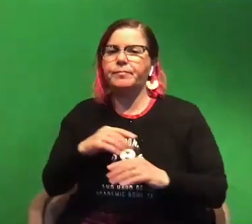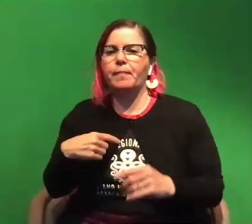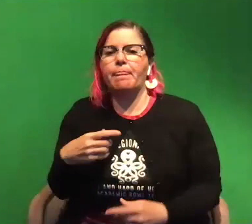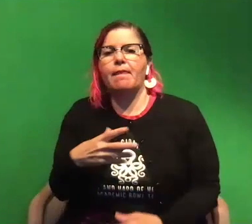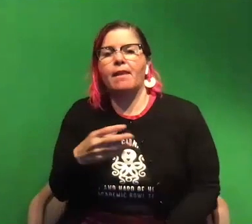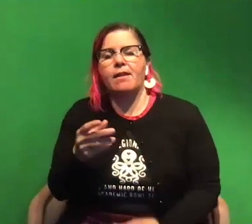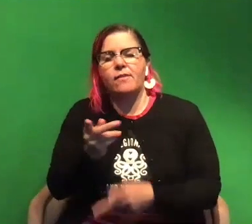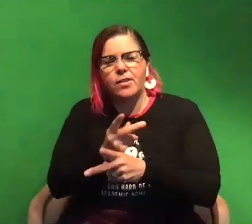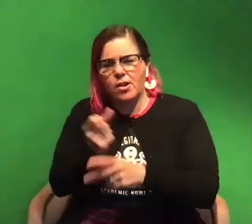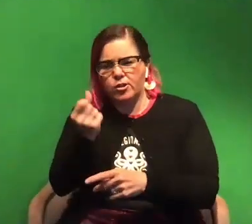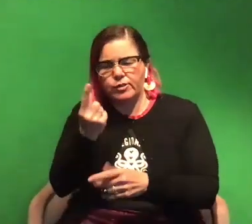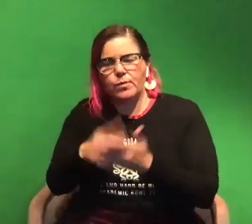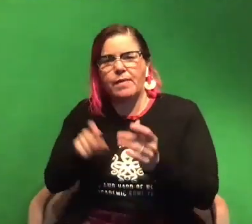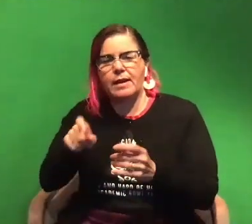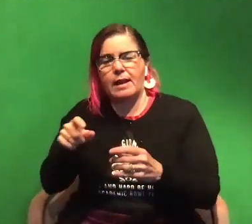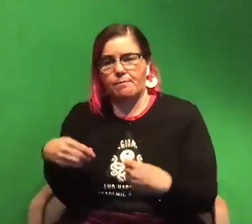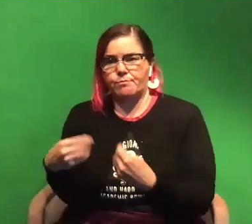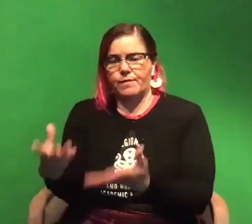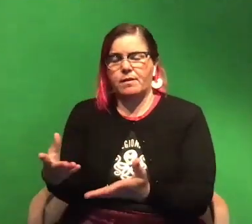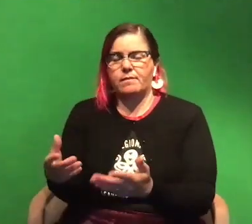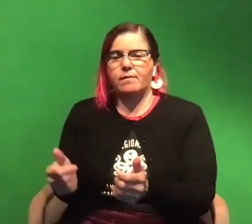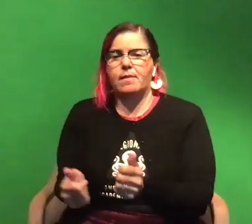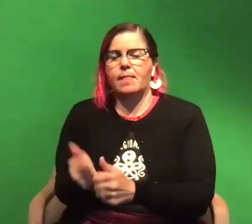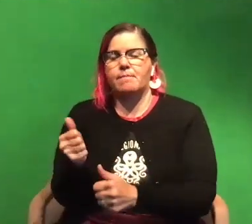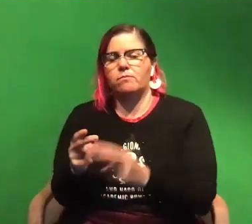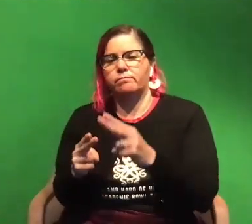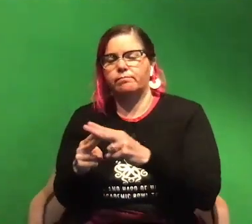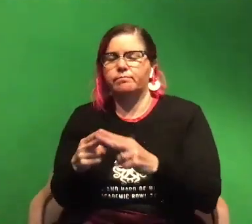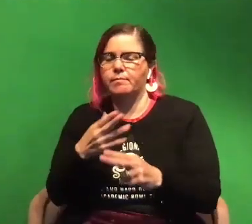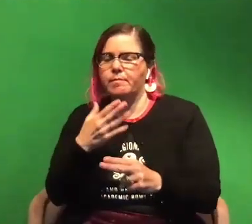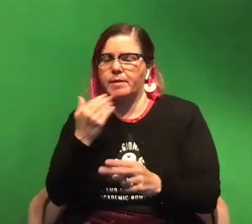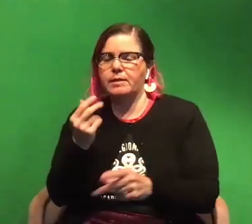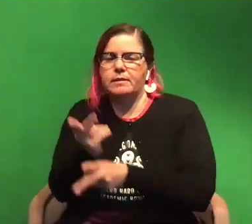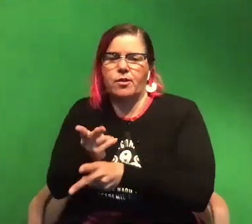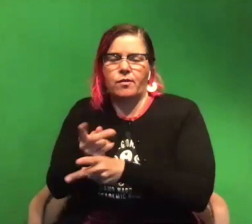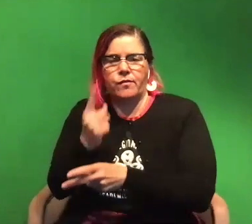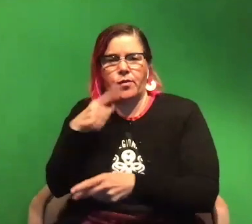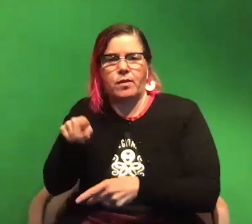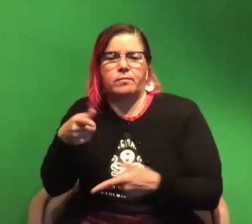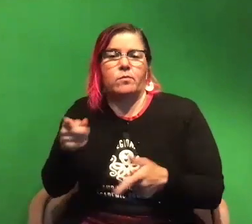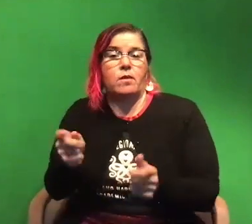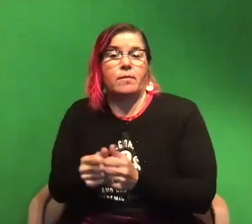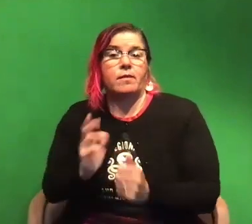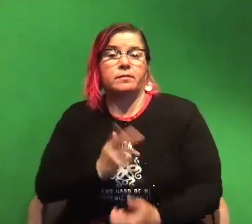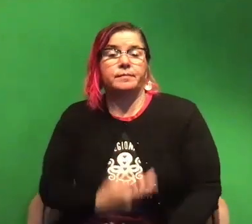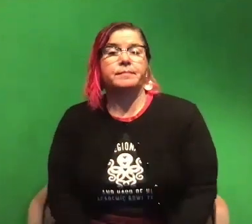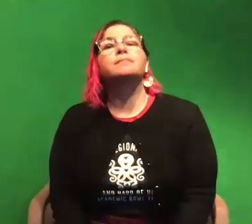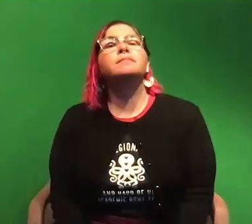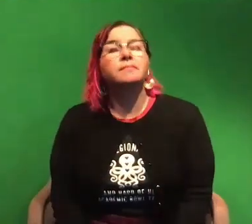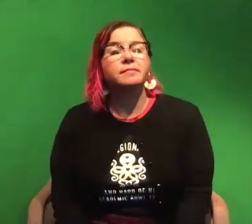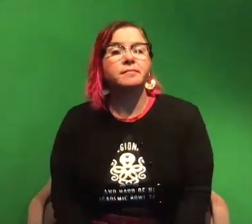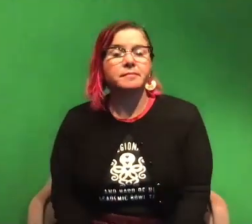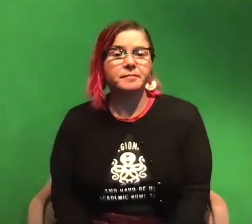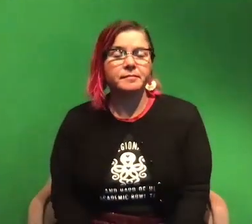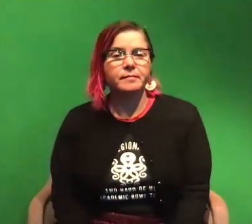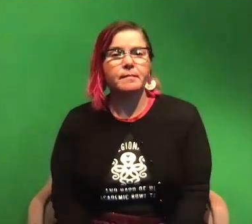they need and be able to provide the most ideal and optimal care for them while they're with us. Great.